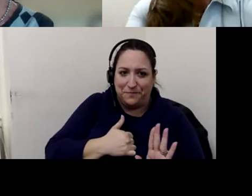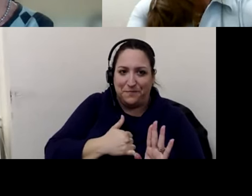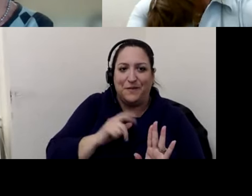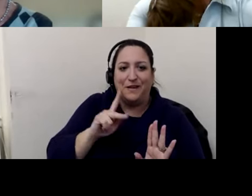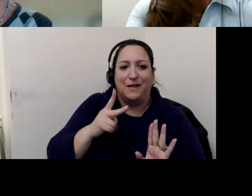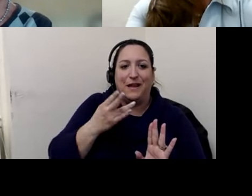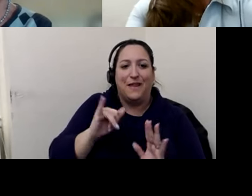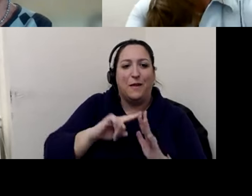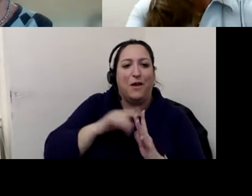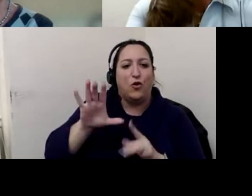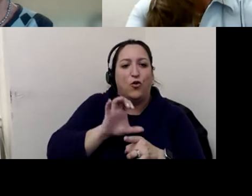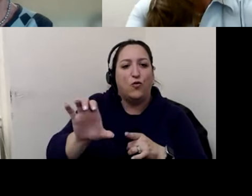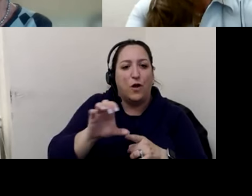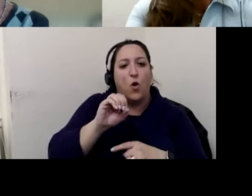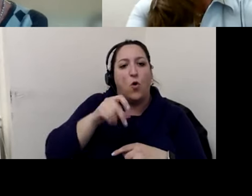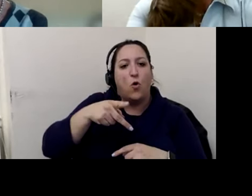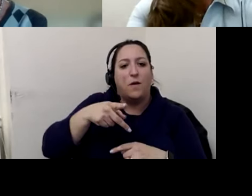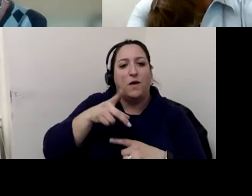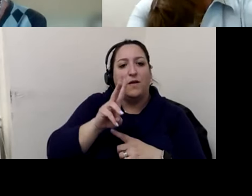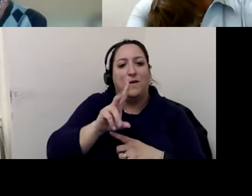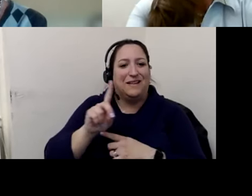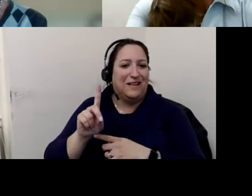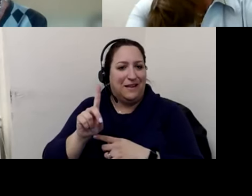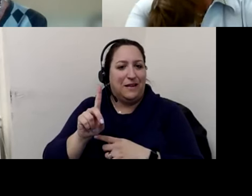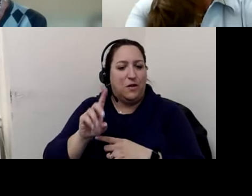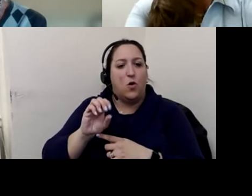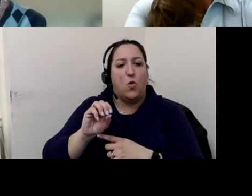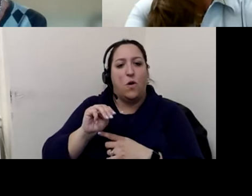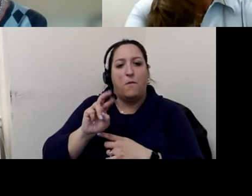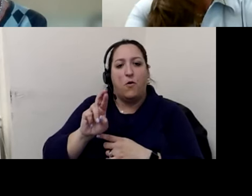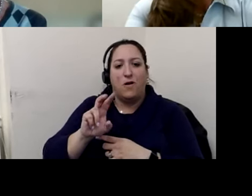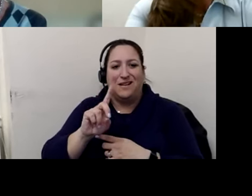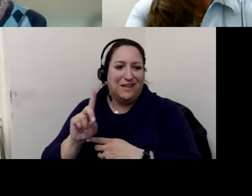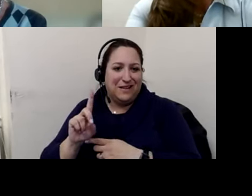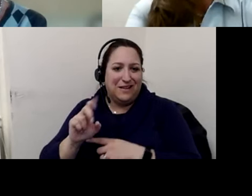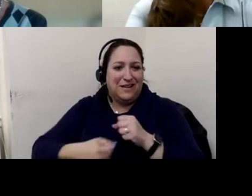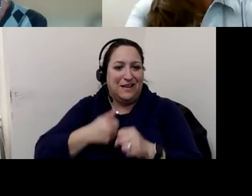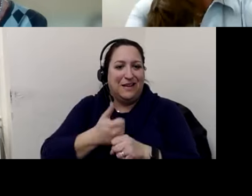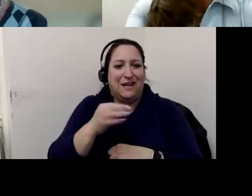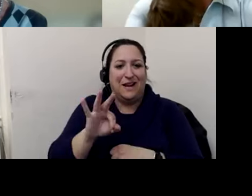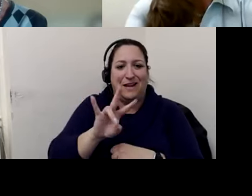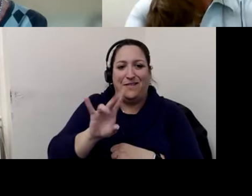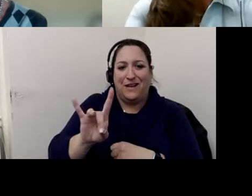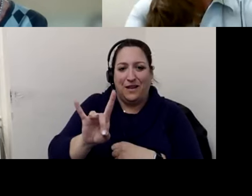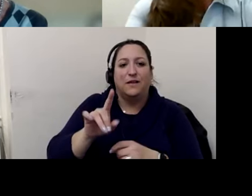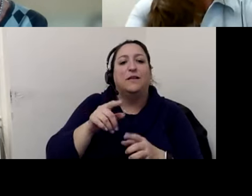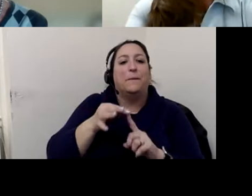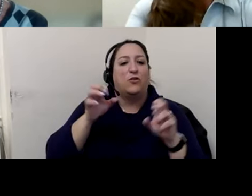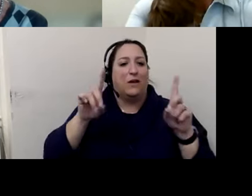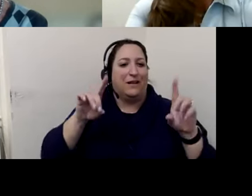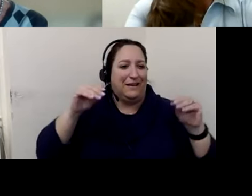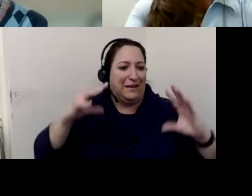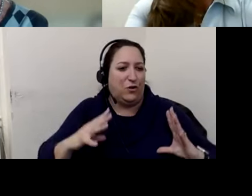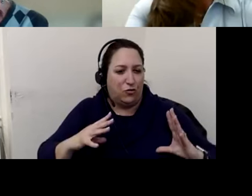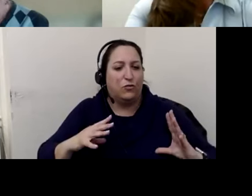Kathy began her career in OPWDD, then OMRDD, in 1978 as a special education teacher